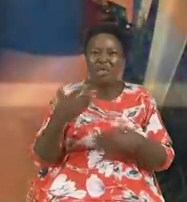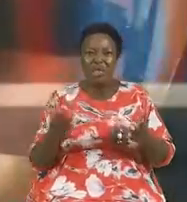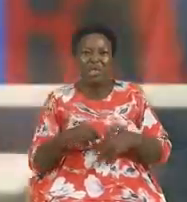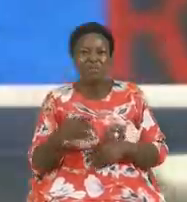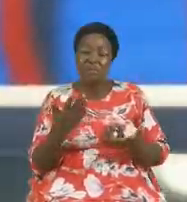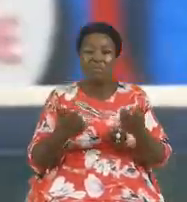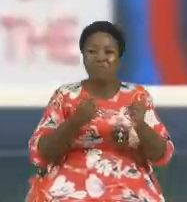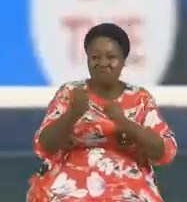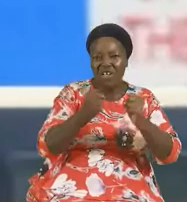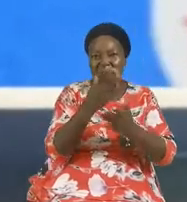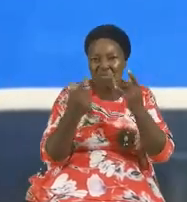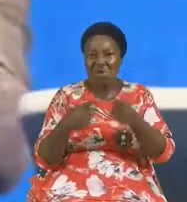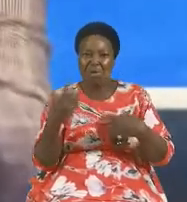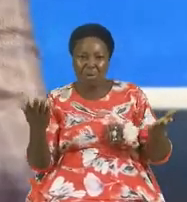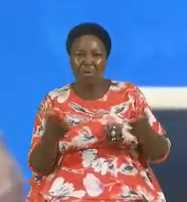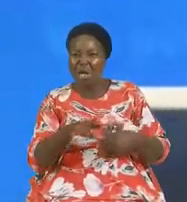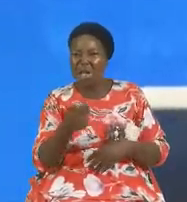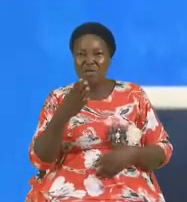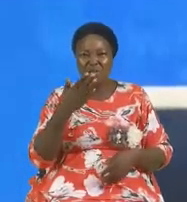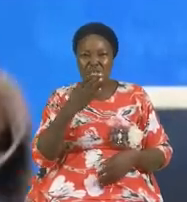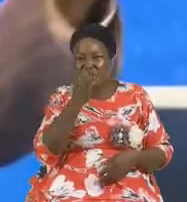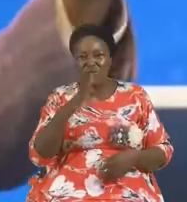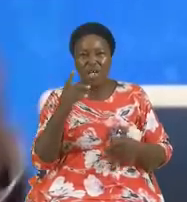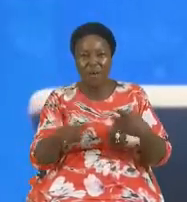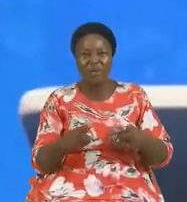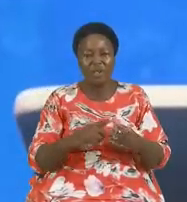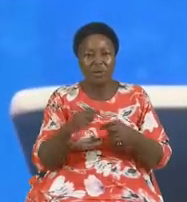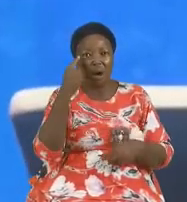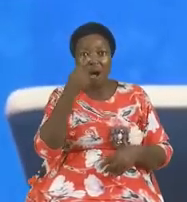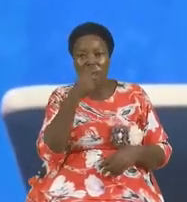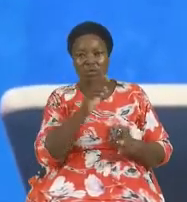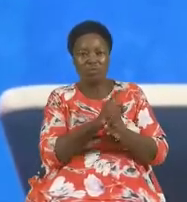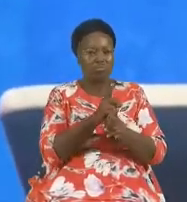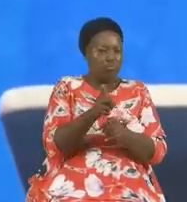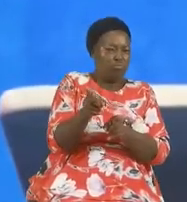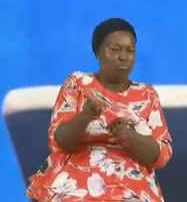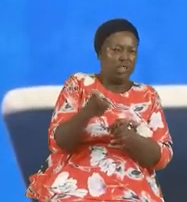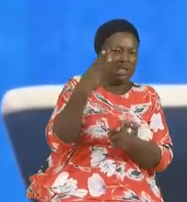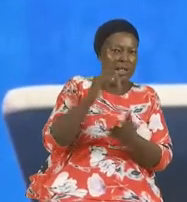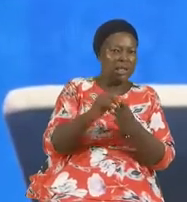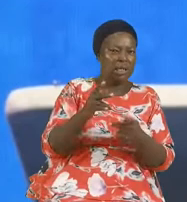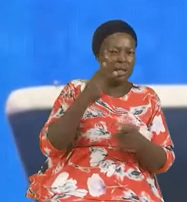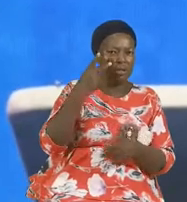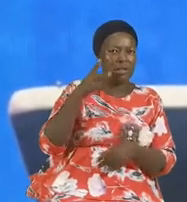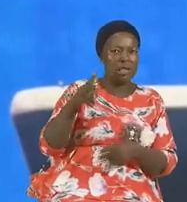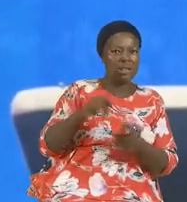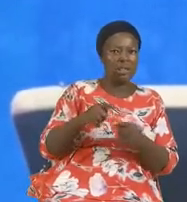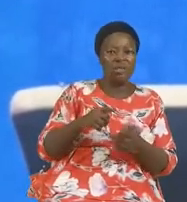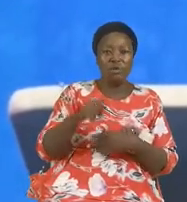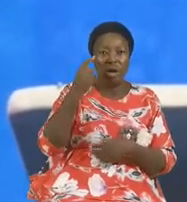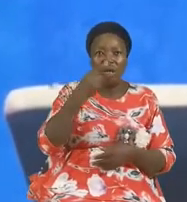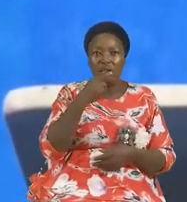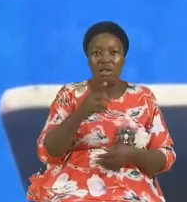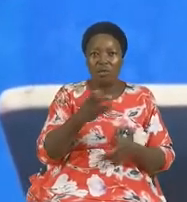the people are watching and they're hollering as if they're on a football field, and your eyes stray there, and